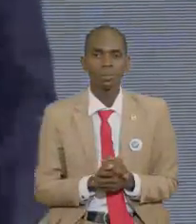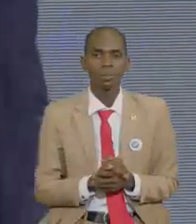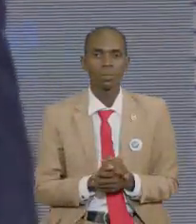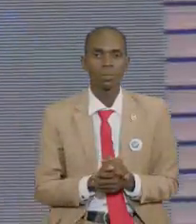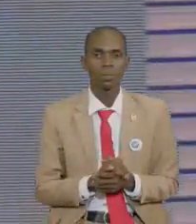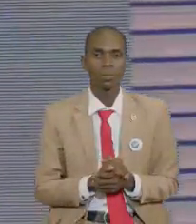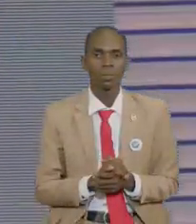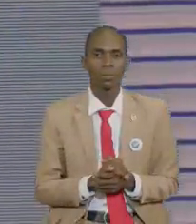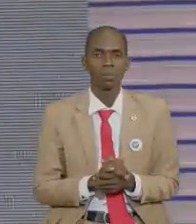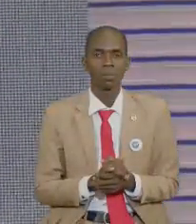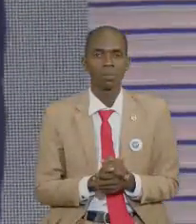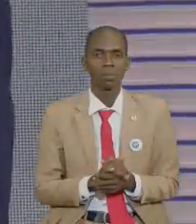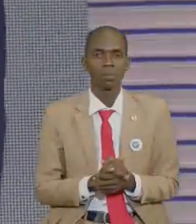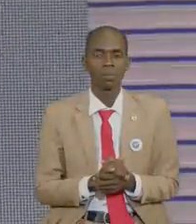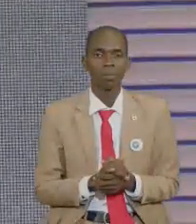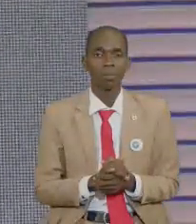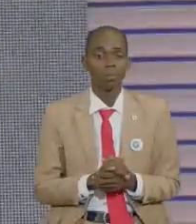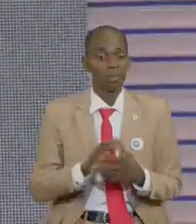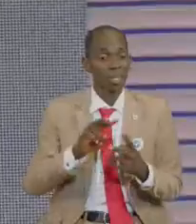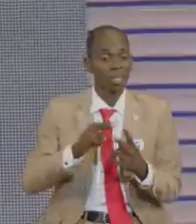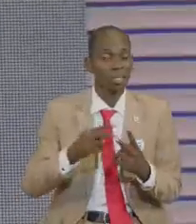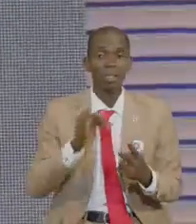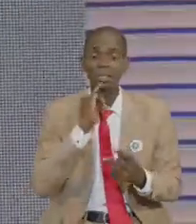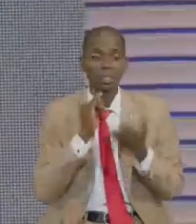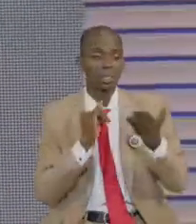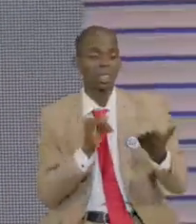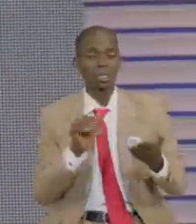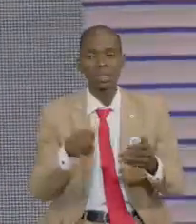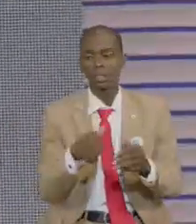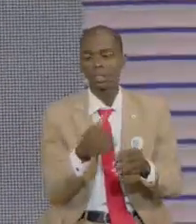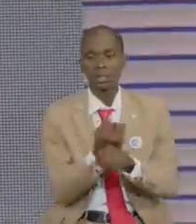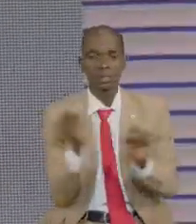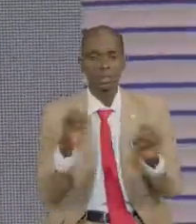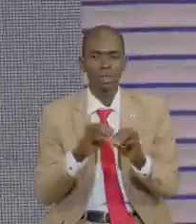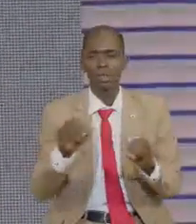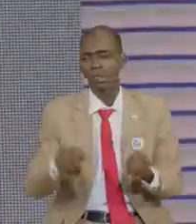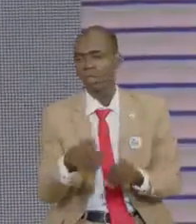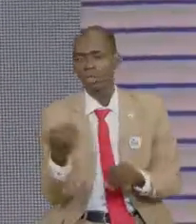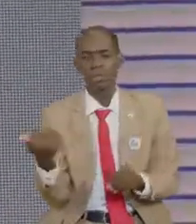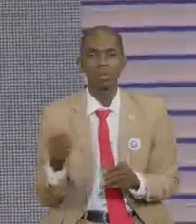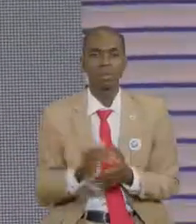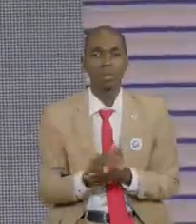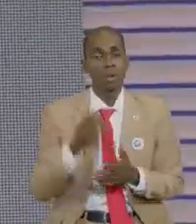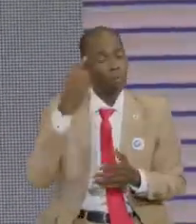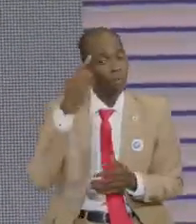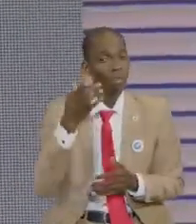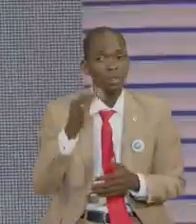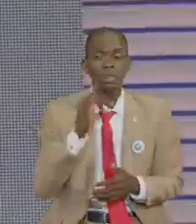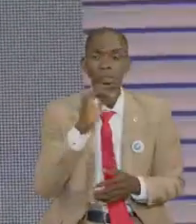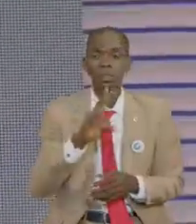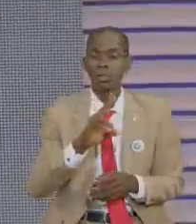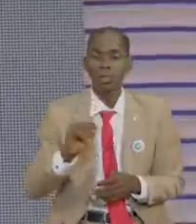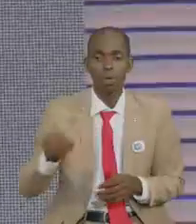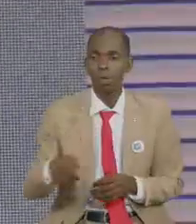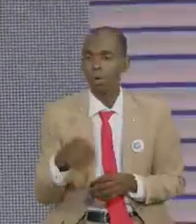Neither is there salvation in any other. for us none other name,